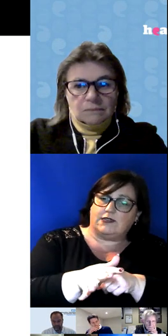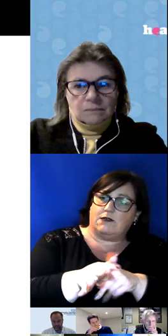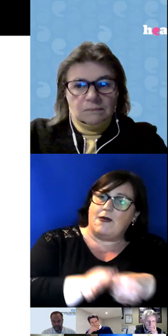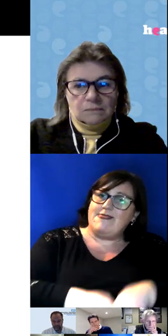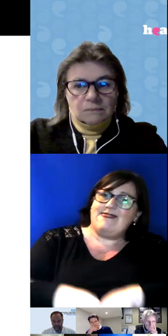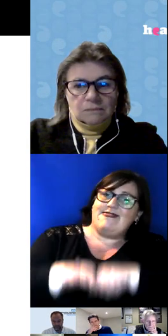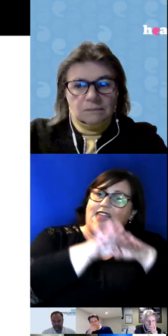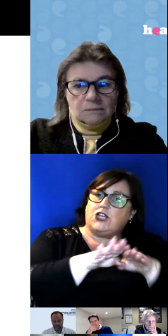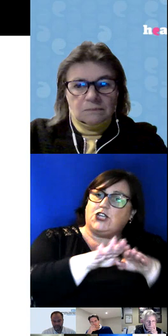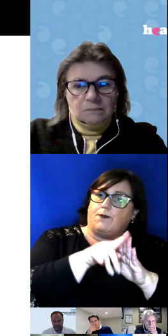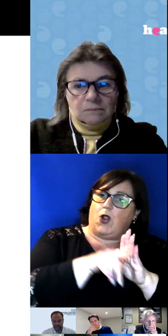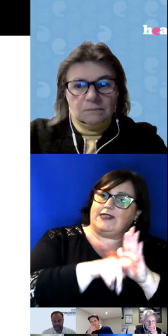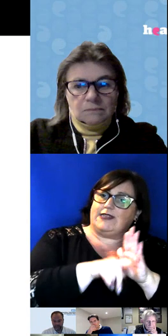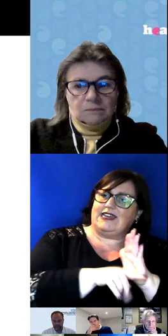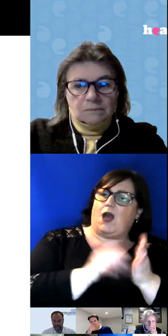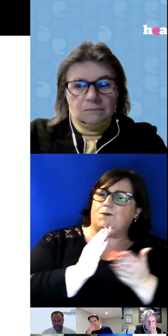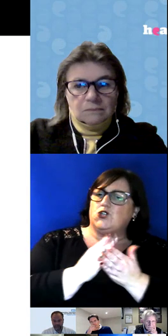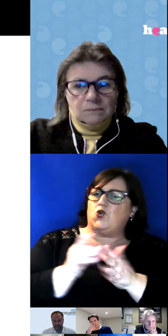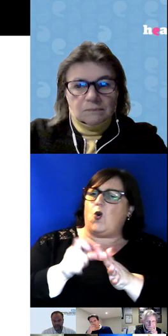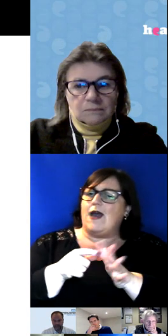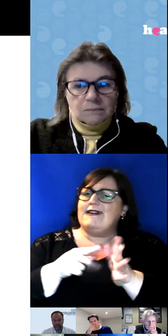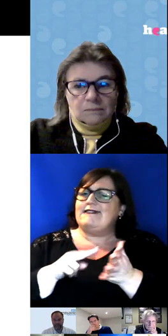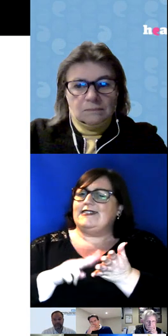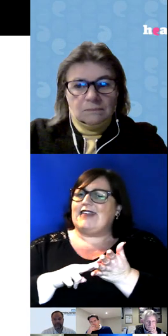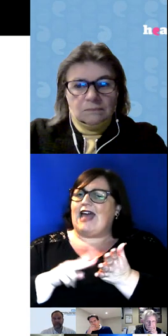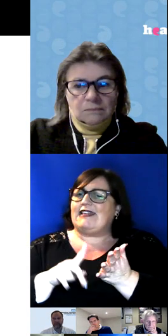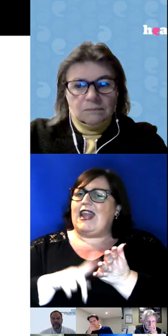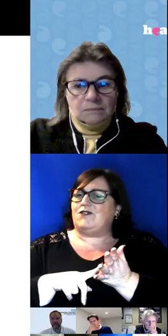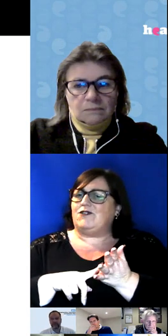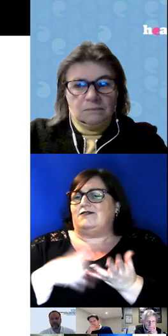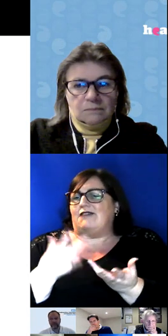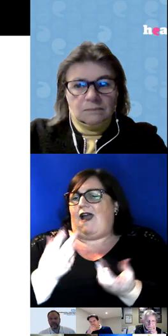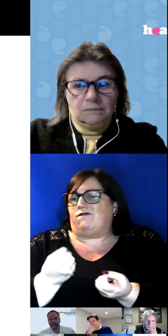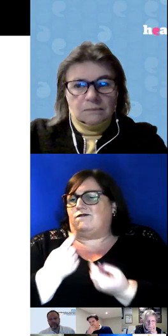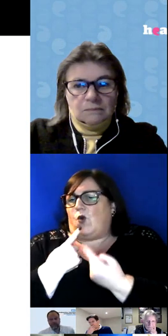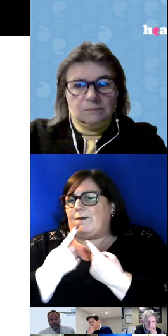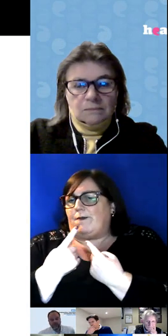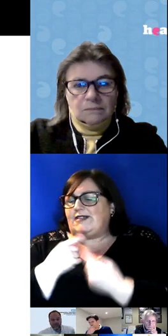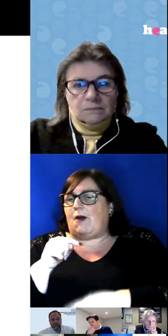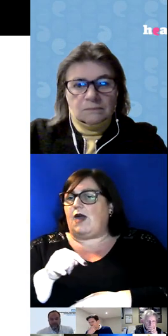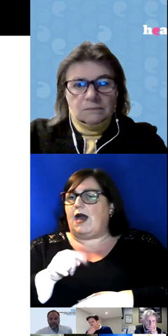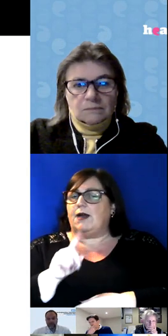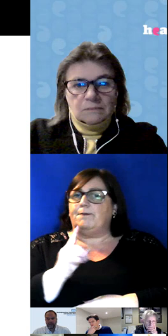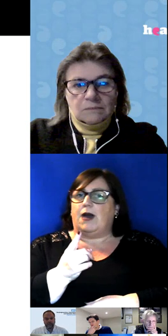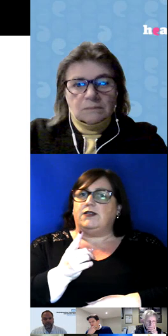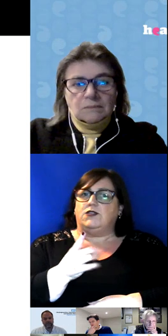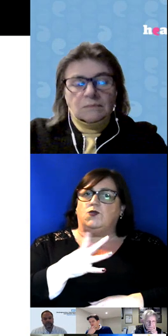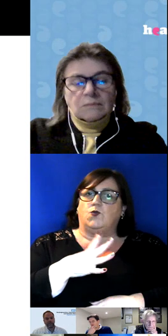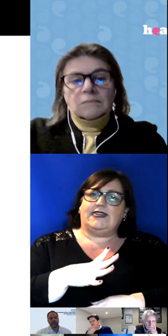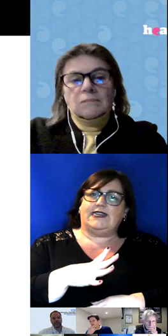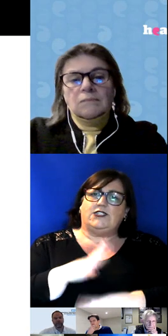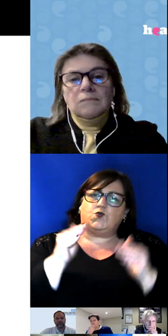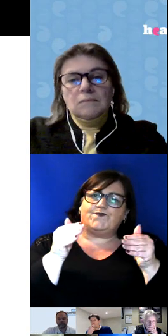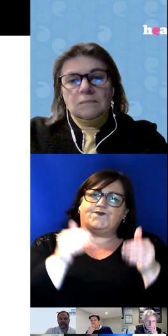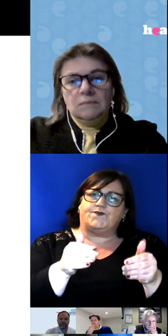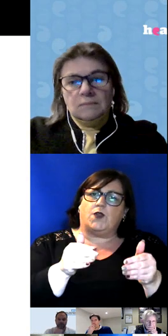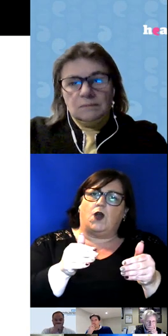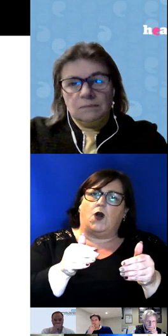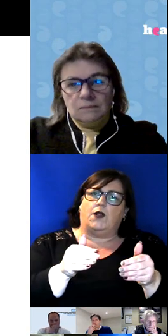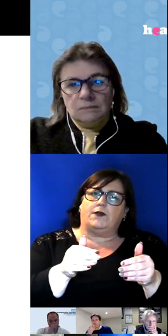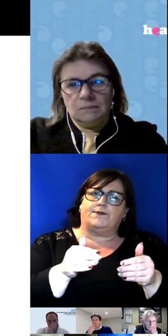from a national point of view, and will be raising through the Integrated Care Board things that are of national importance. There is a role to play in